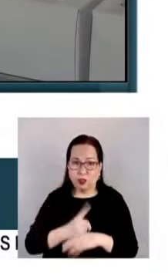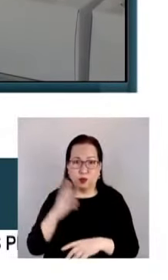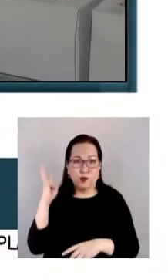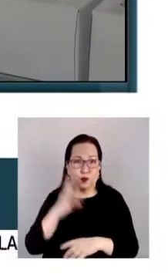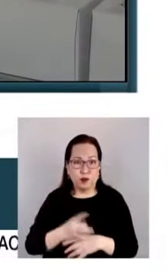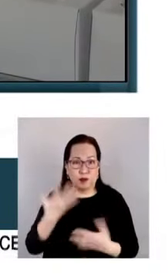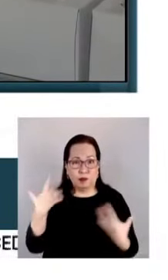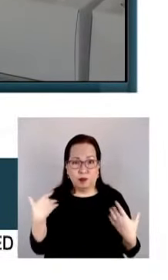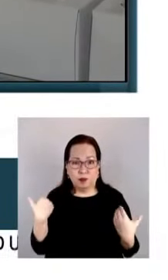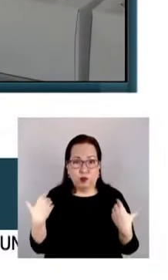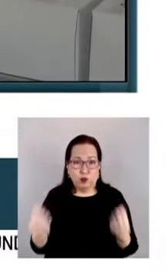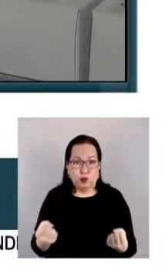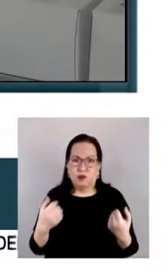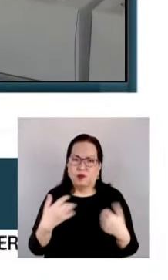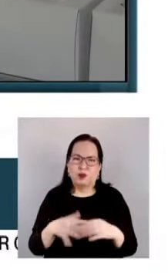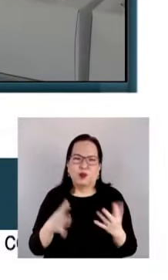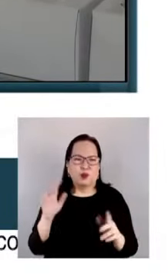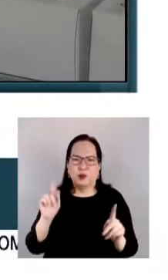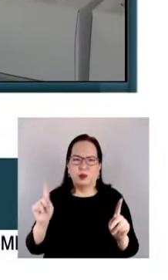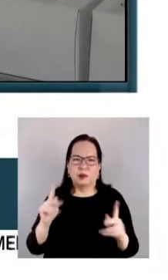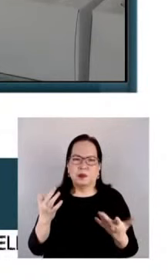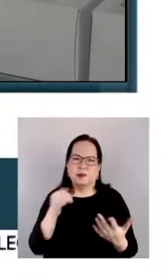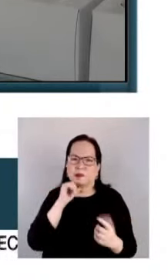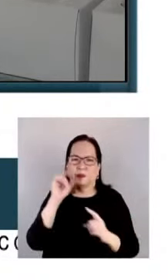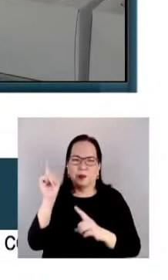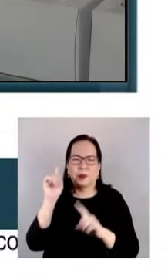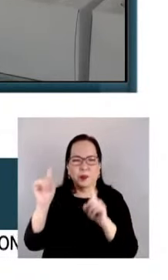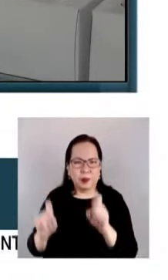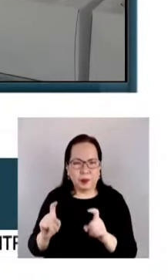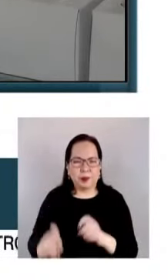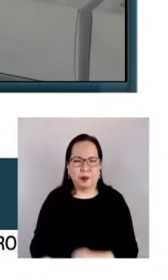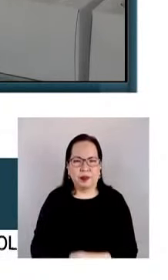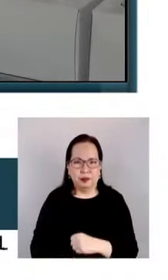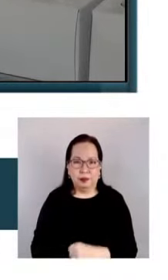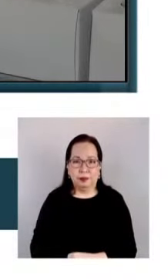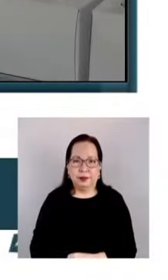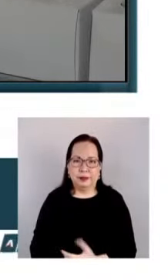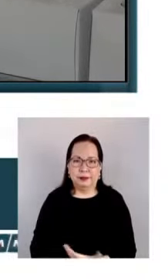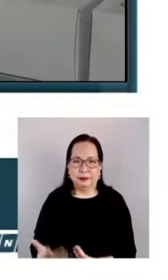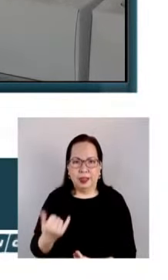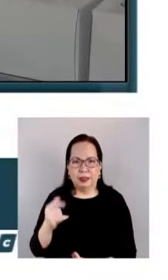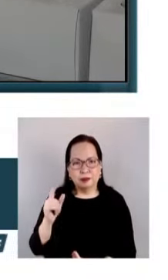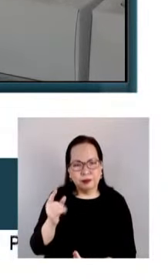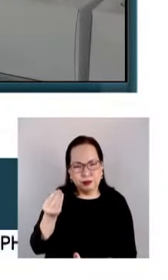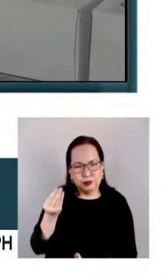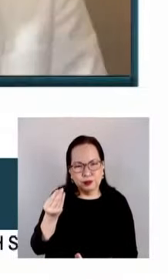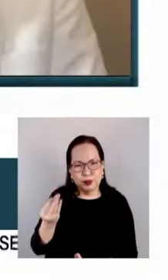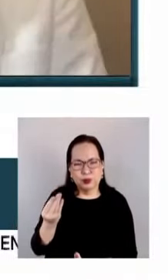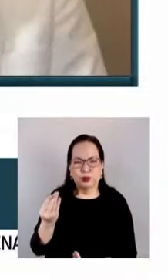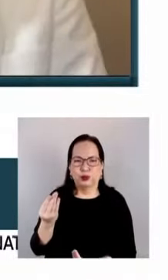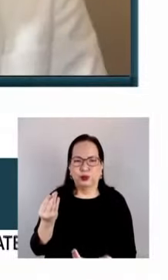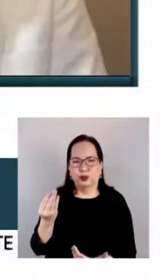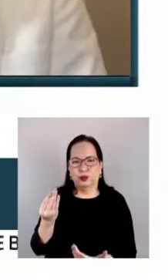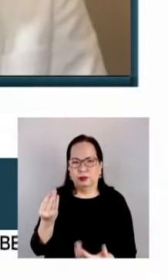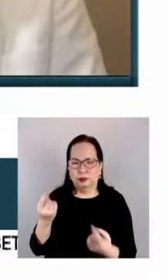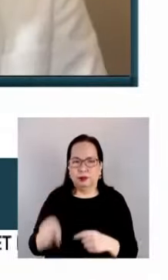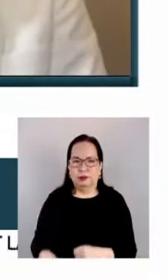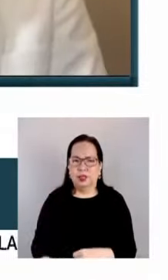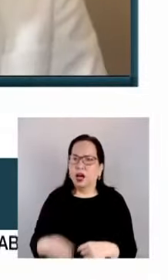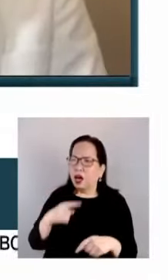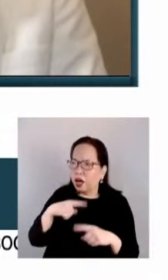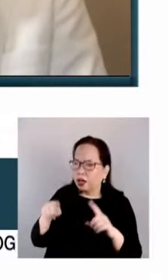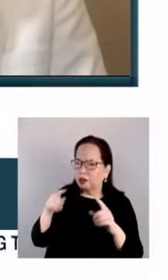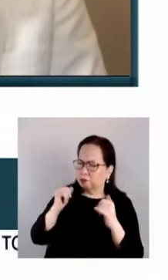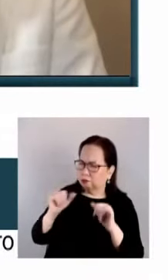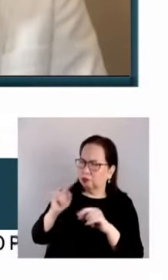So that is expected. Testing will really drop because of the lower number of cases. But even if it drops, it doesn't mean that you do not know